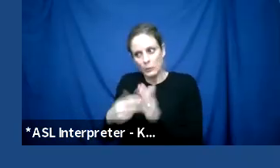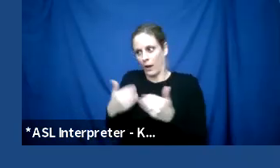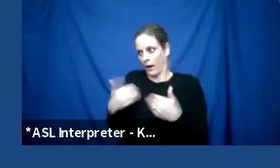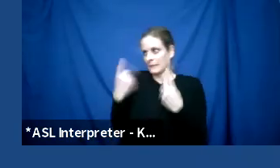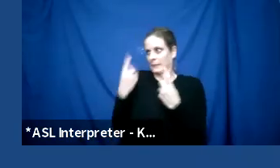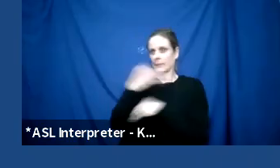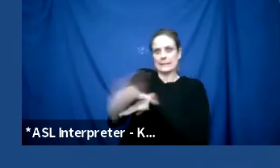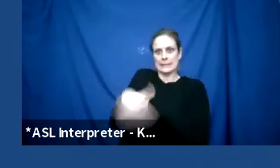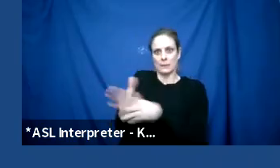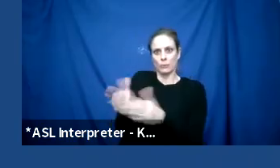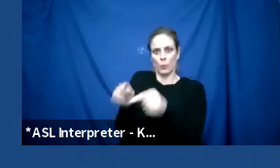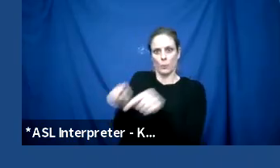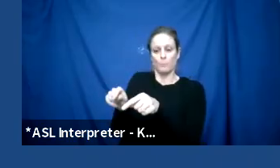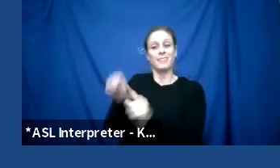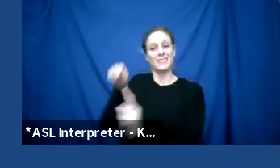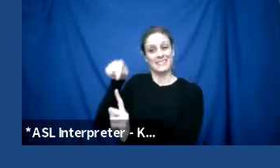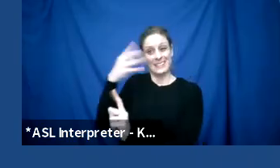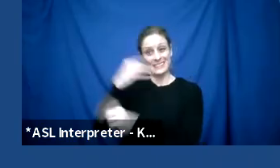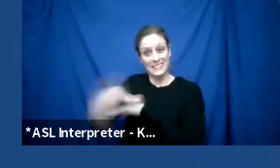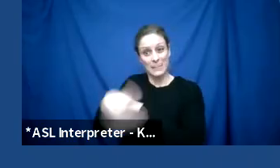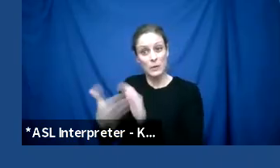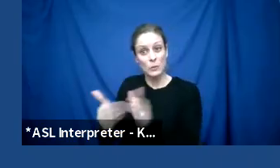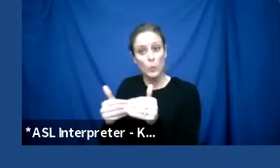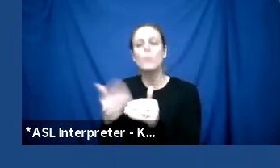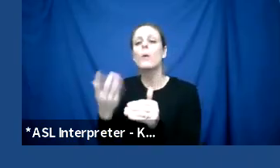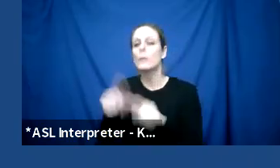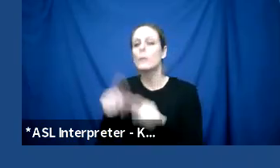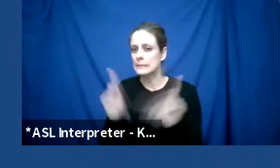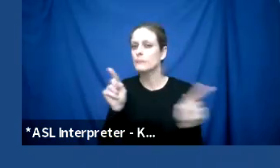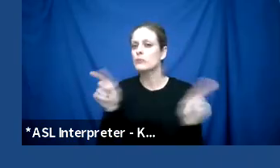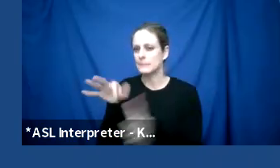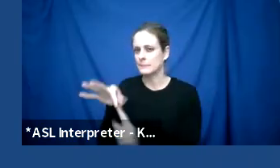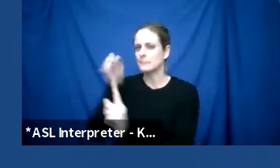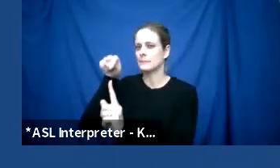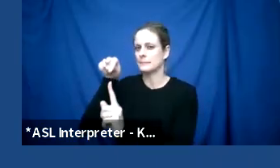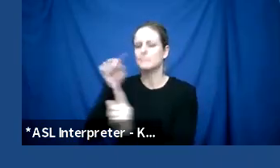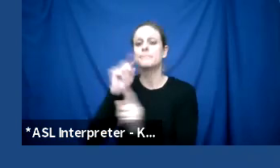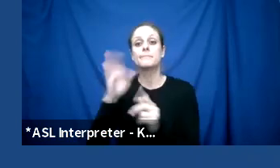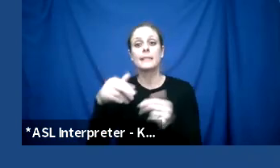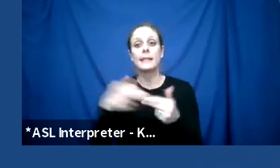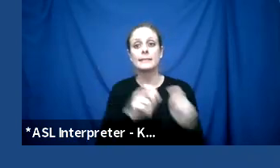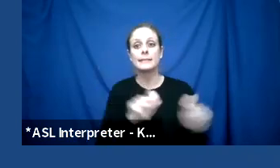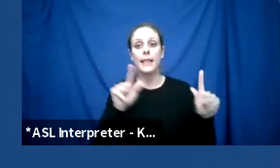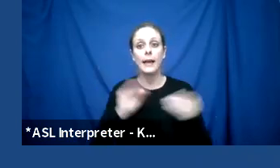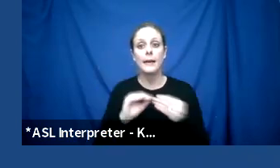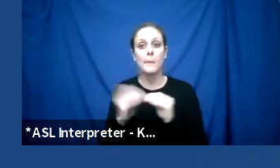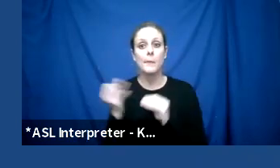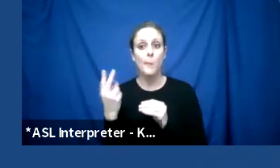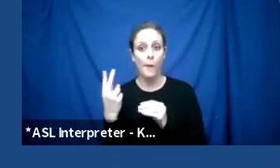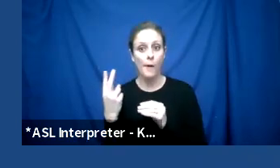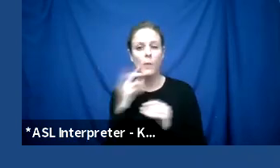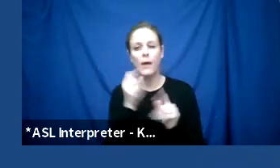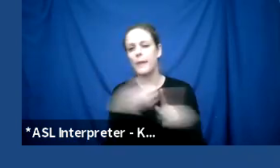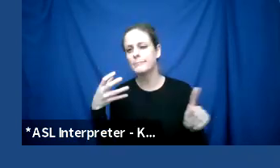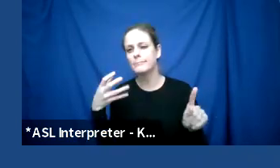Now, this is one area where there are some important differences. So let's go to the next slide, slide number 12, and talk about